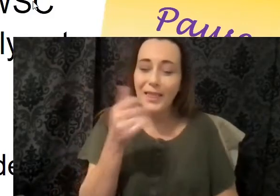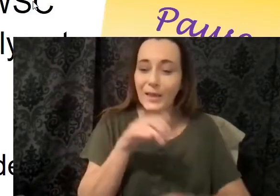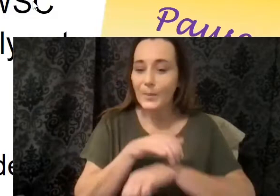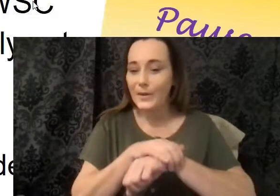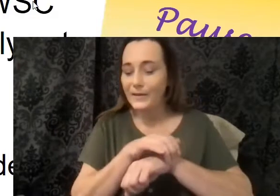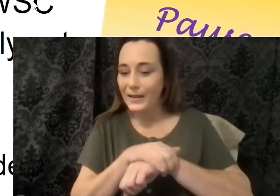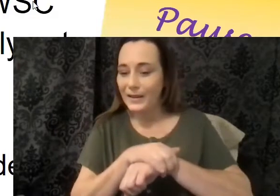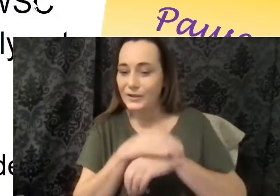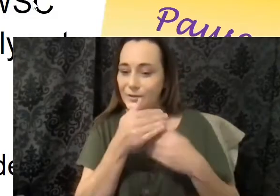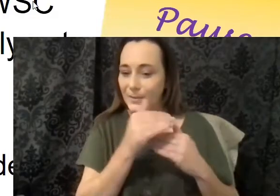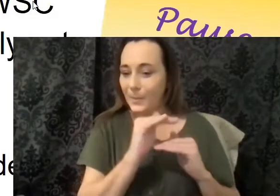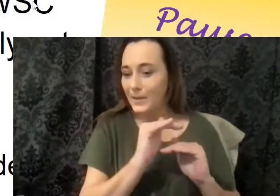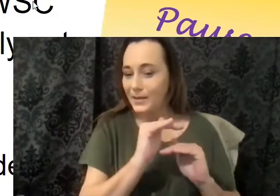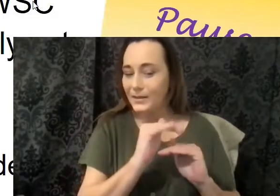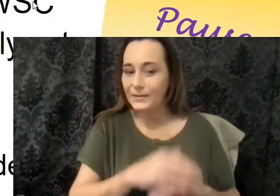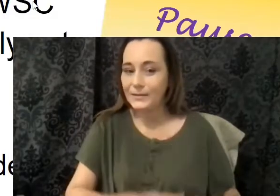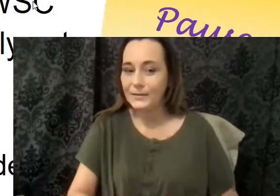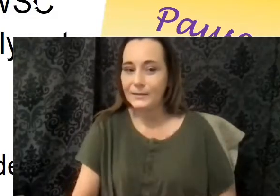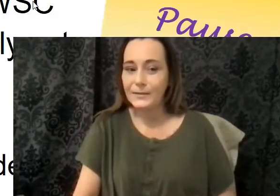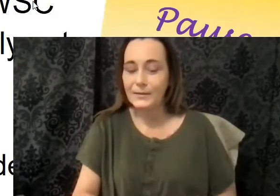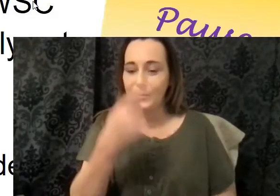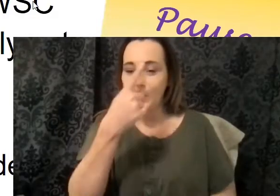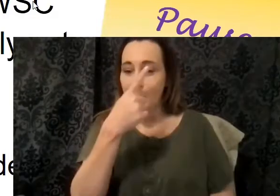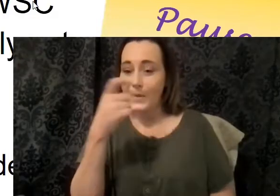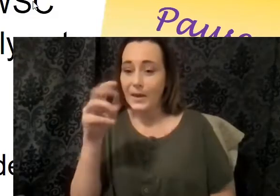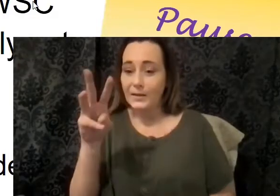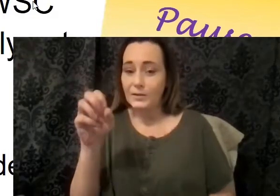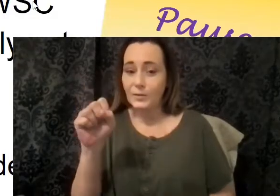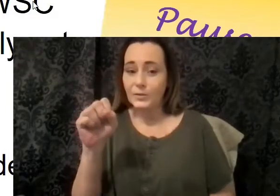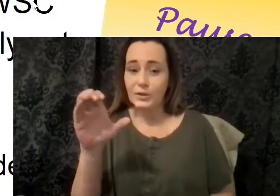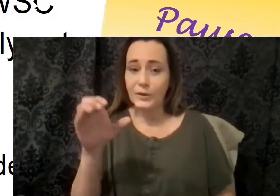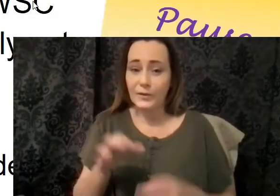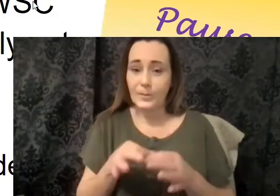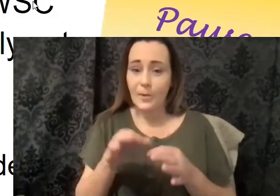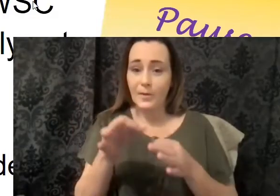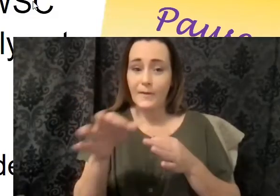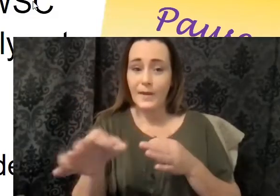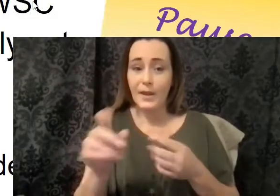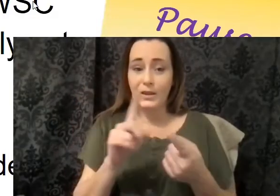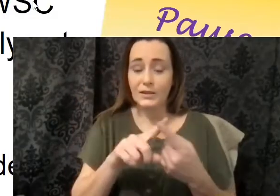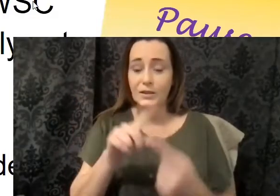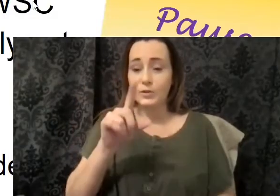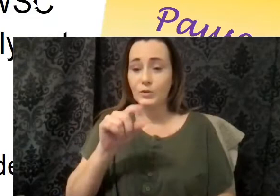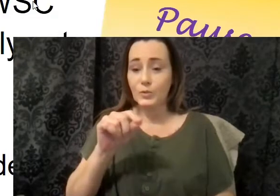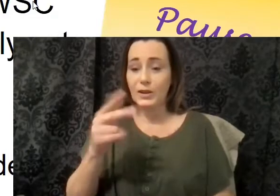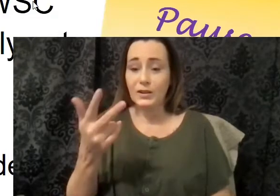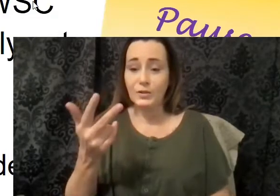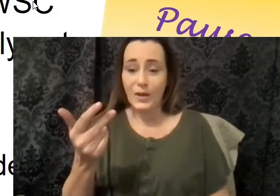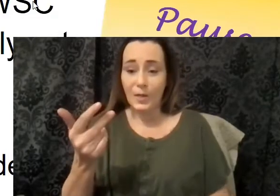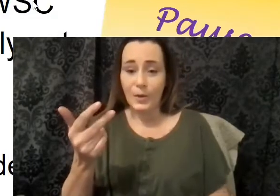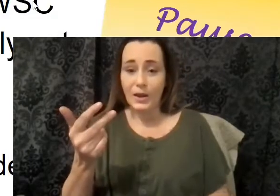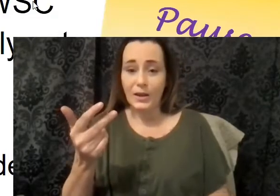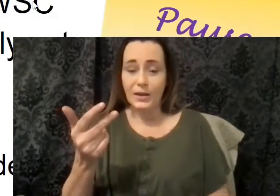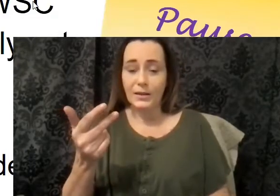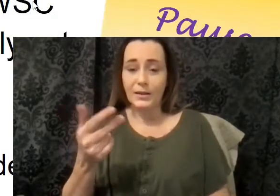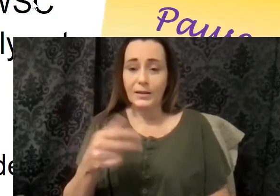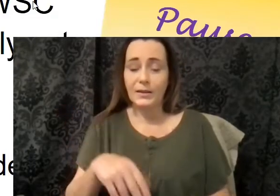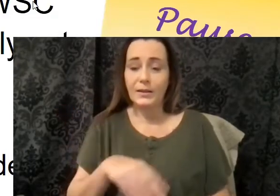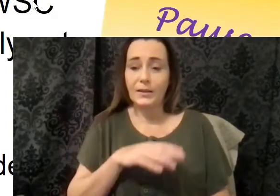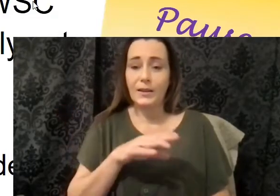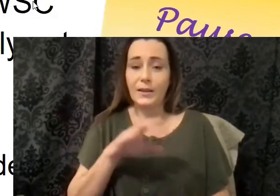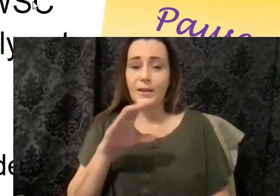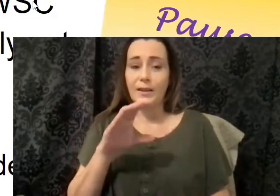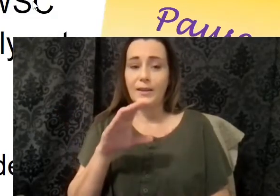start. Because the World Service Conference is being postponed until 2023, the conference cycle has